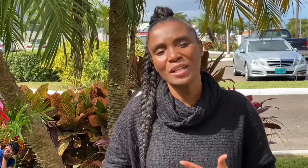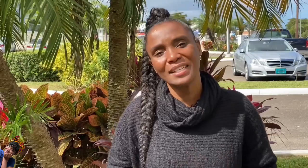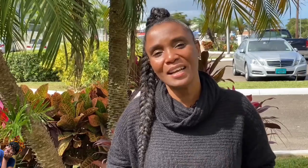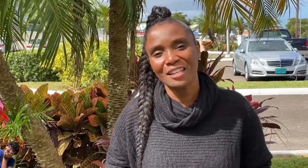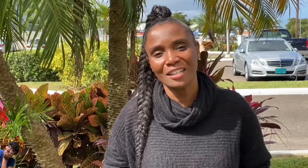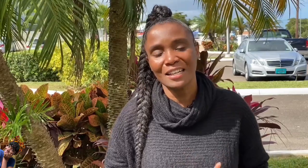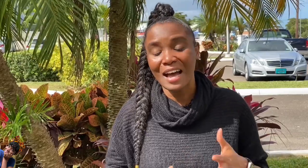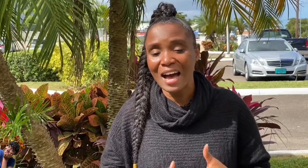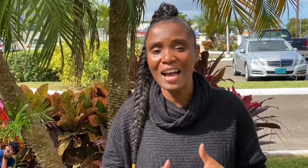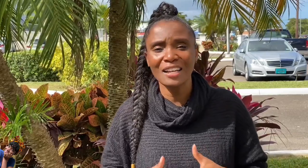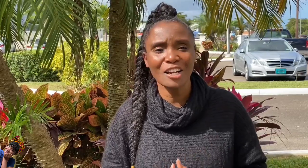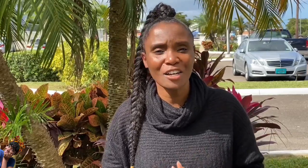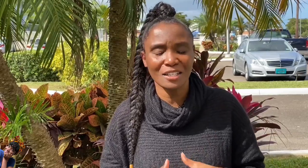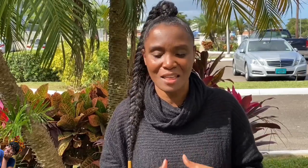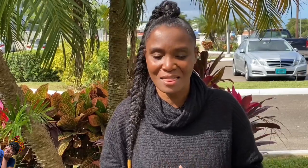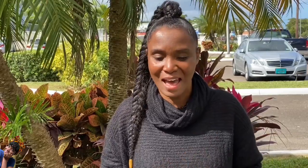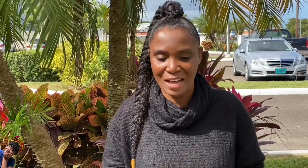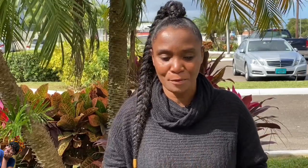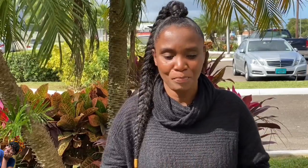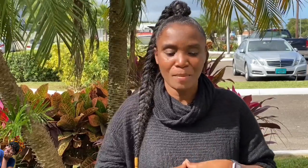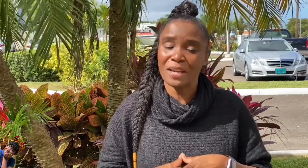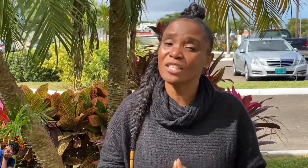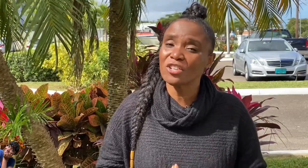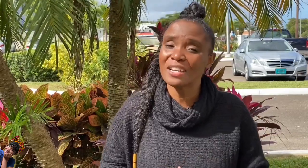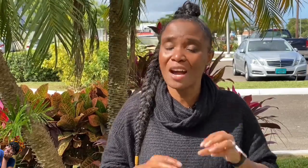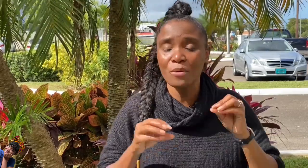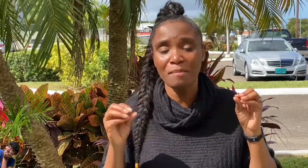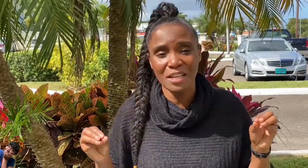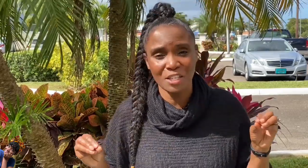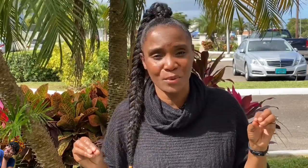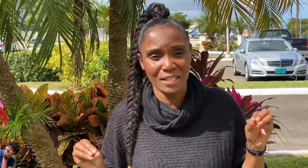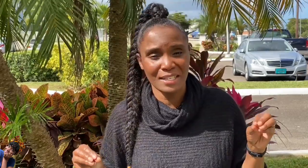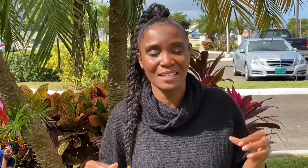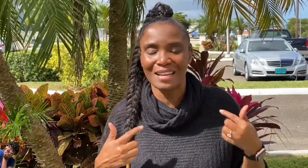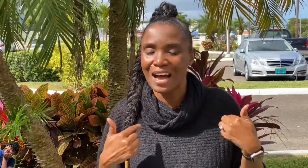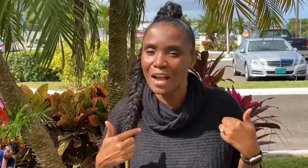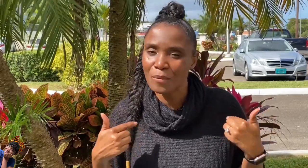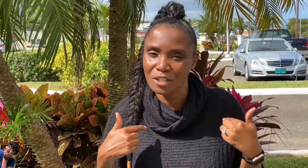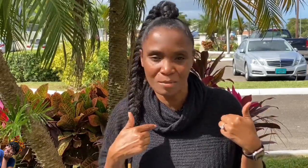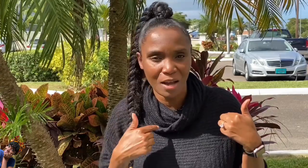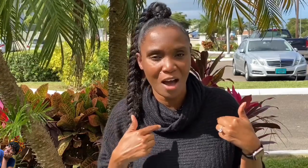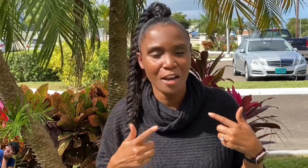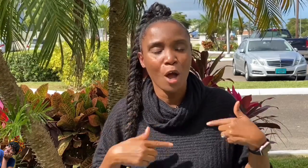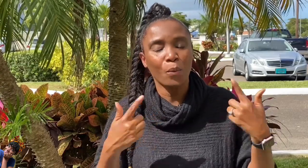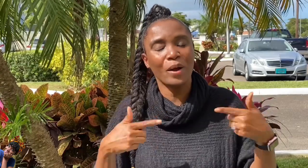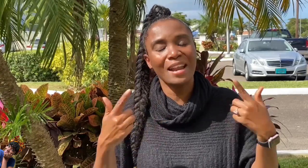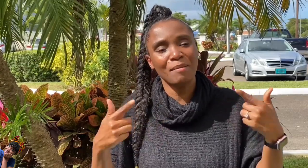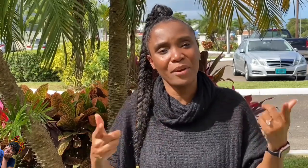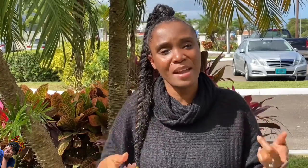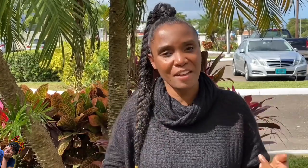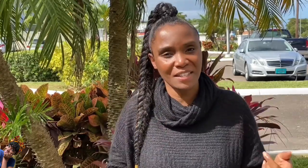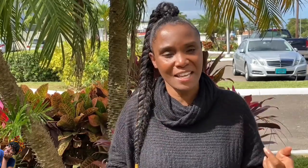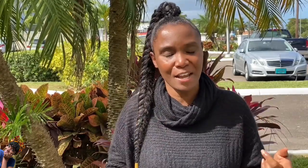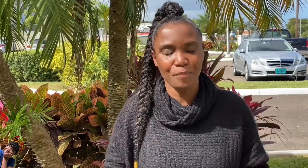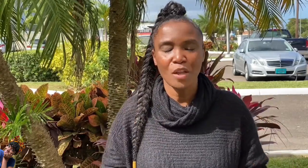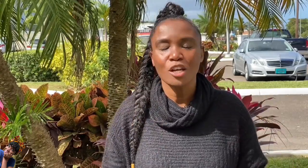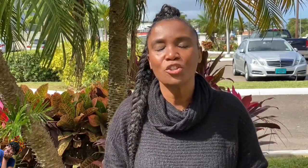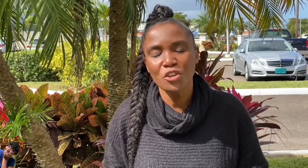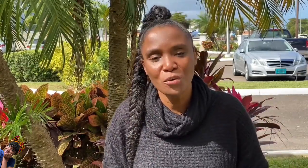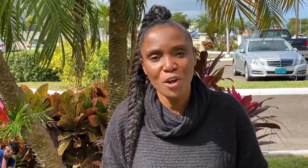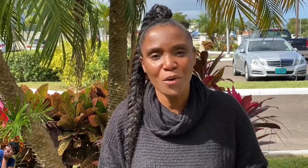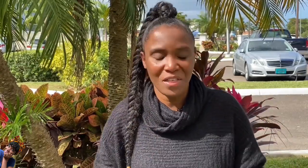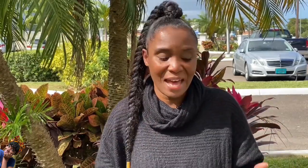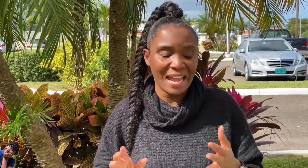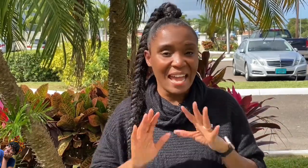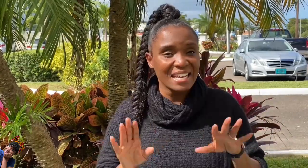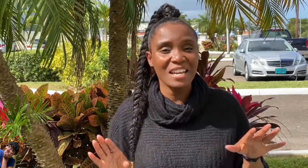Now, what did I learn? I learned that based on our message, where it says that I worship God when I bring gifts to him. Do